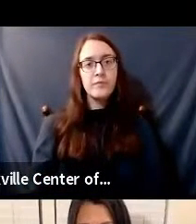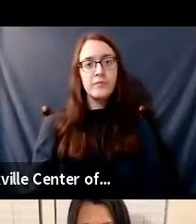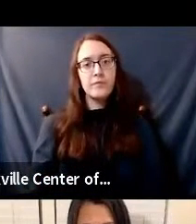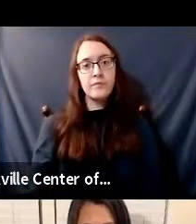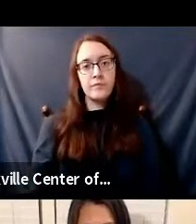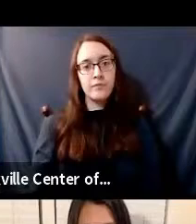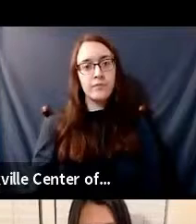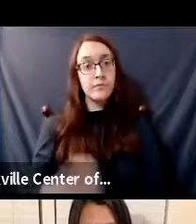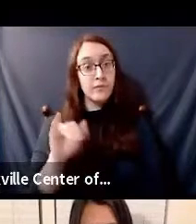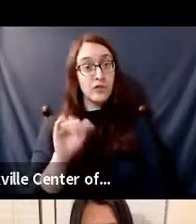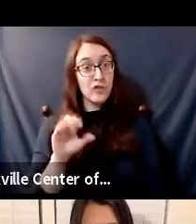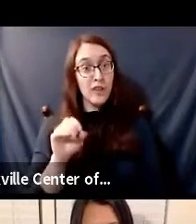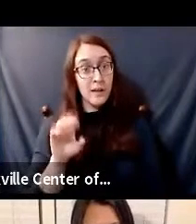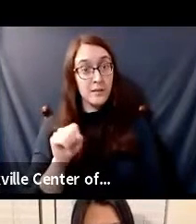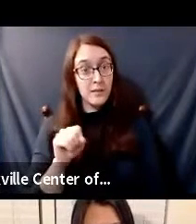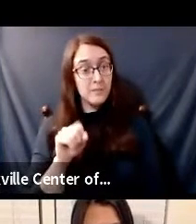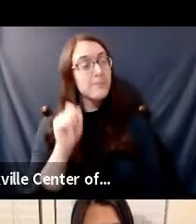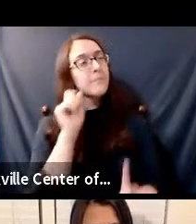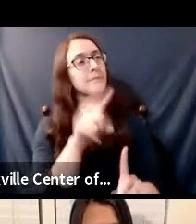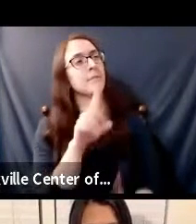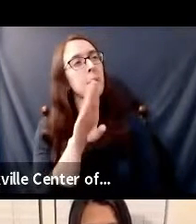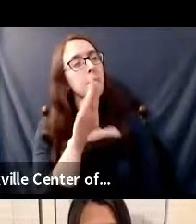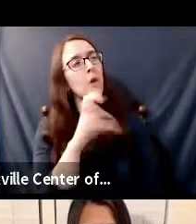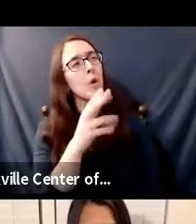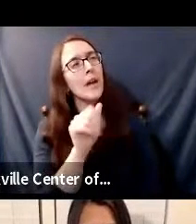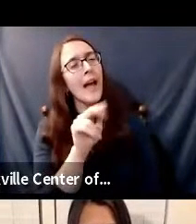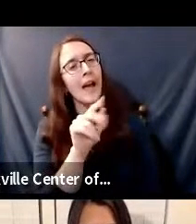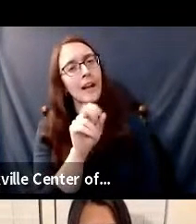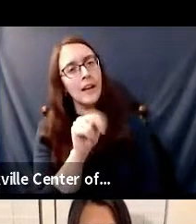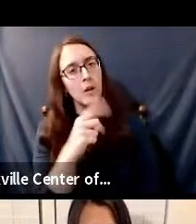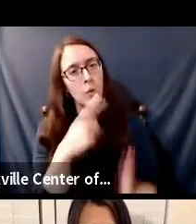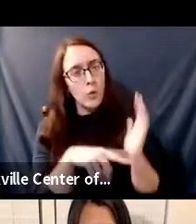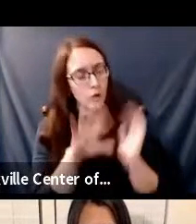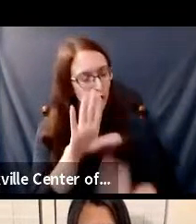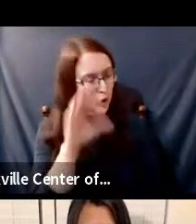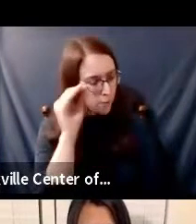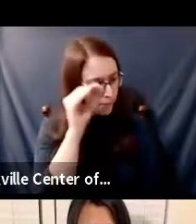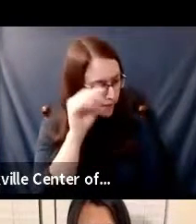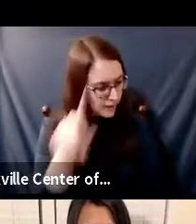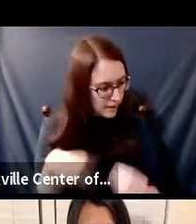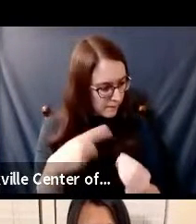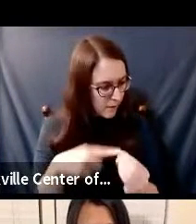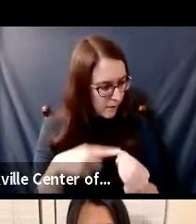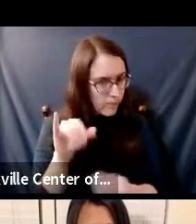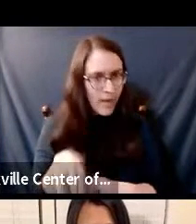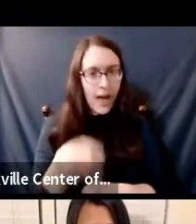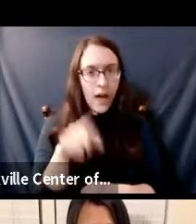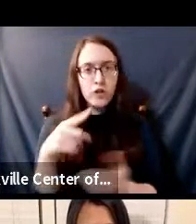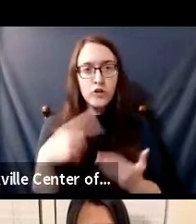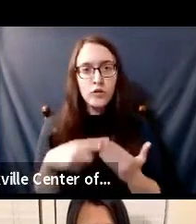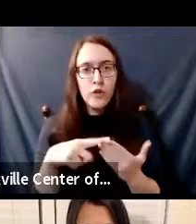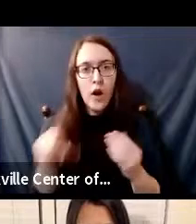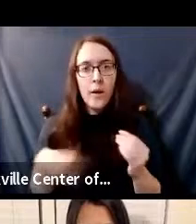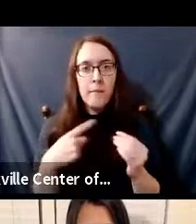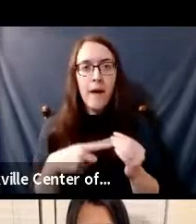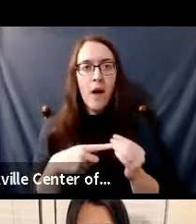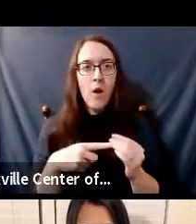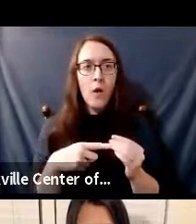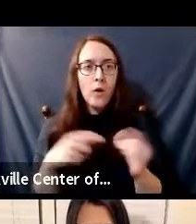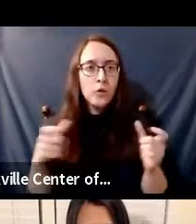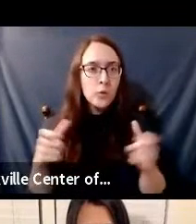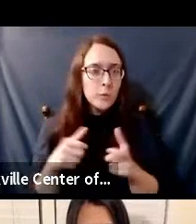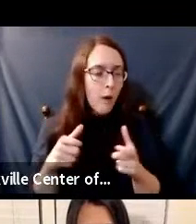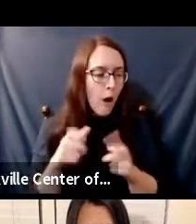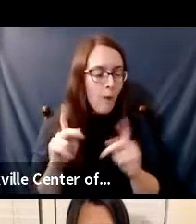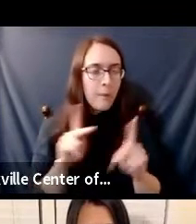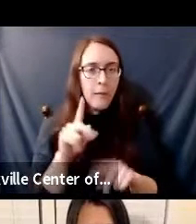Dr. Buchanan, what's your opinion on that? And what if you're talking about when it was too small and people couldn't